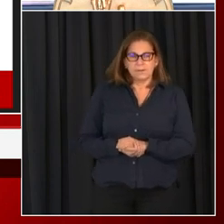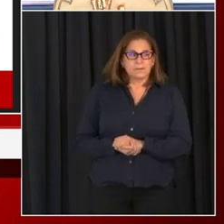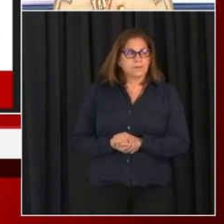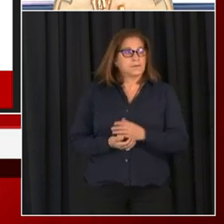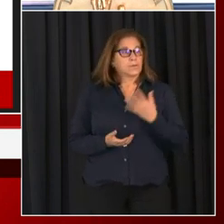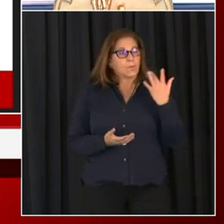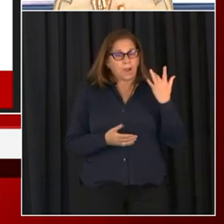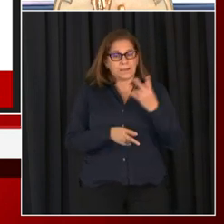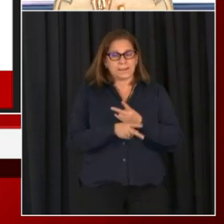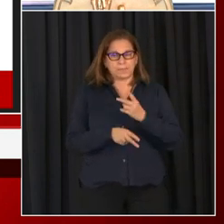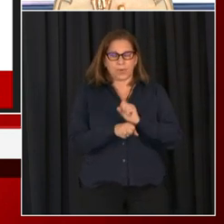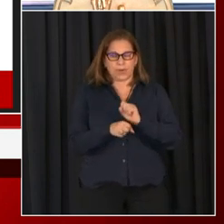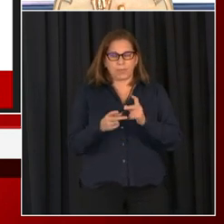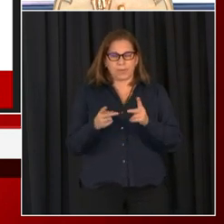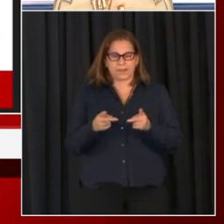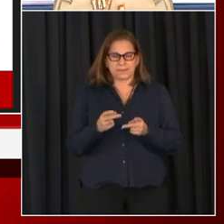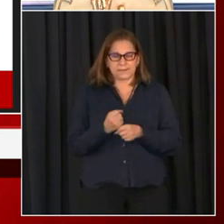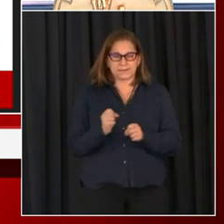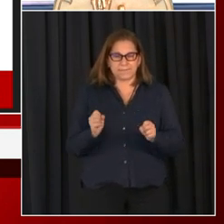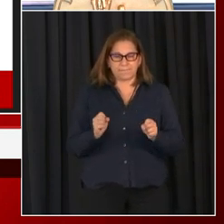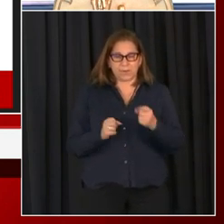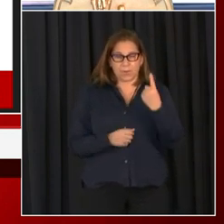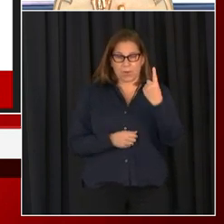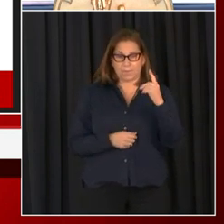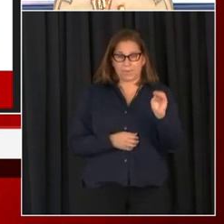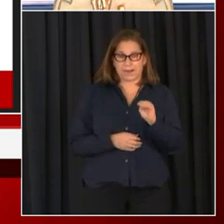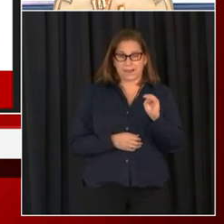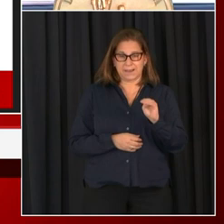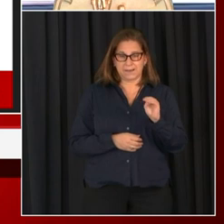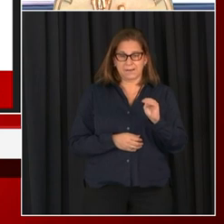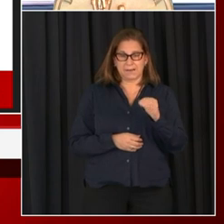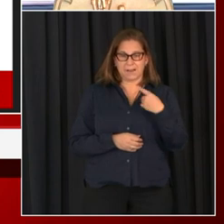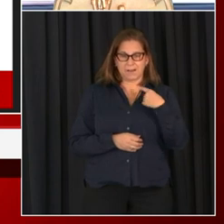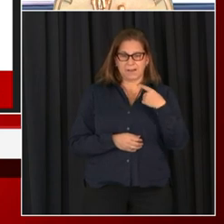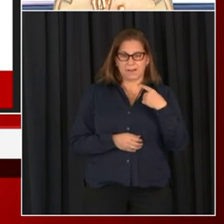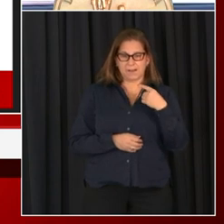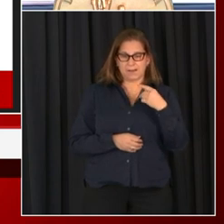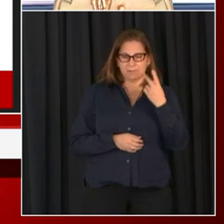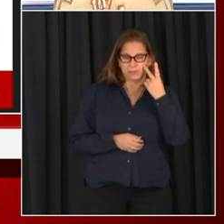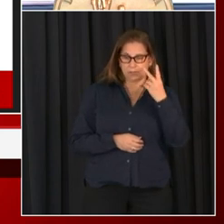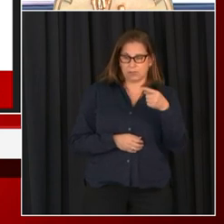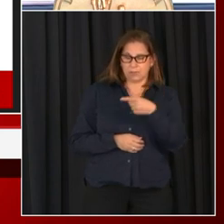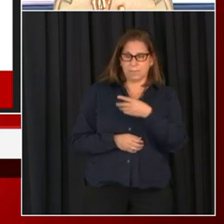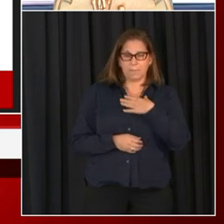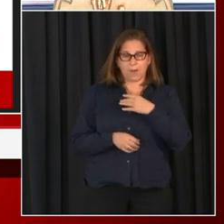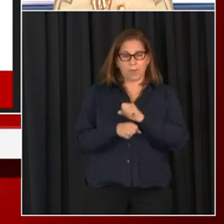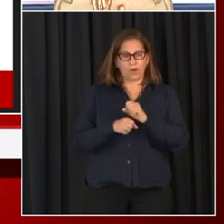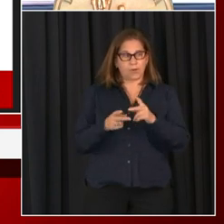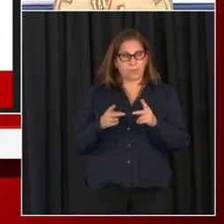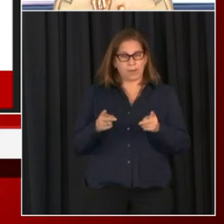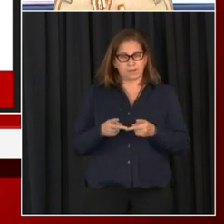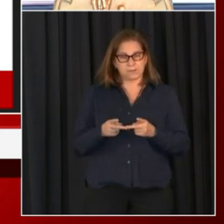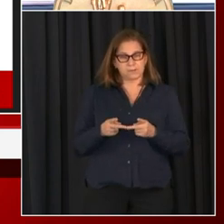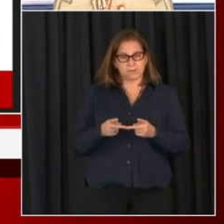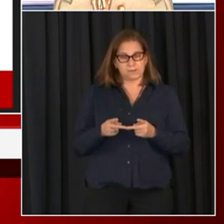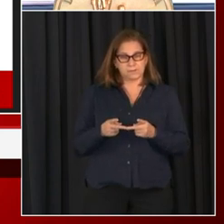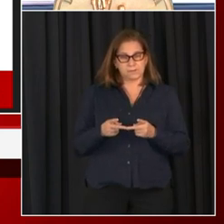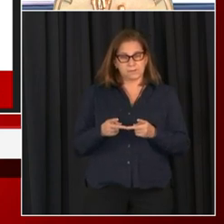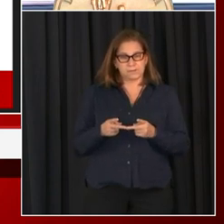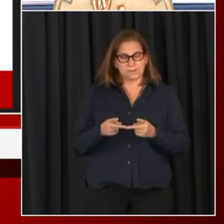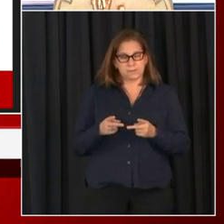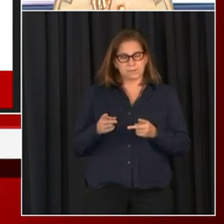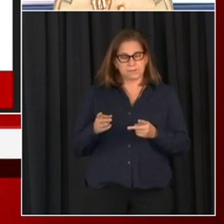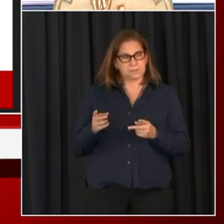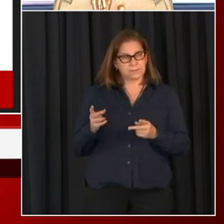was one particular Monday that I observed in my workplace, and it was a good Monday because